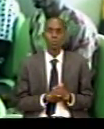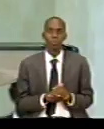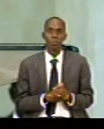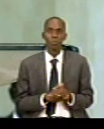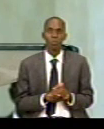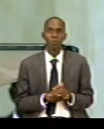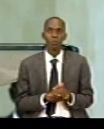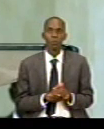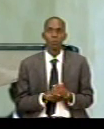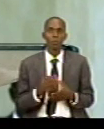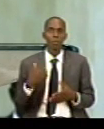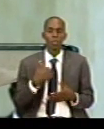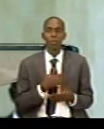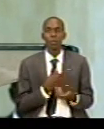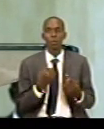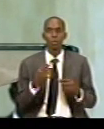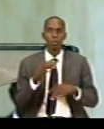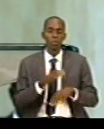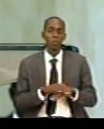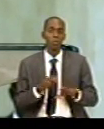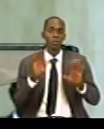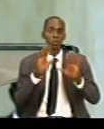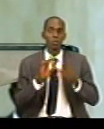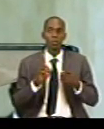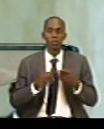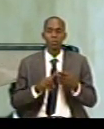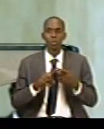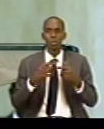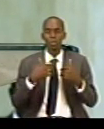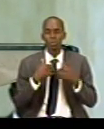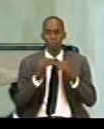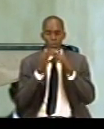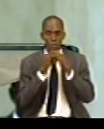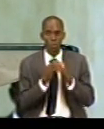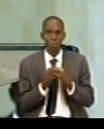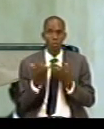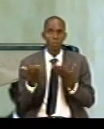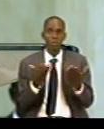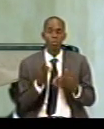We come together on Sunday to start the worship service at